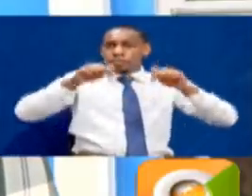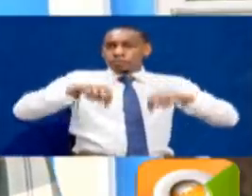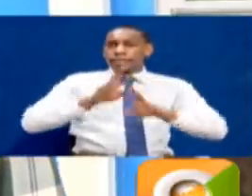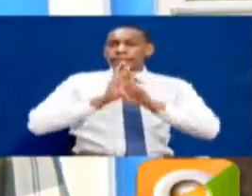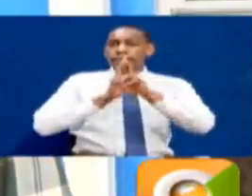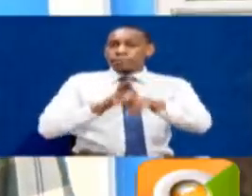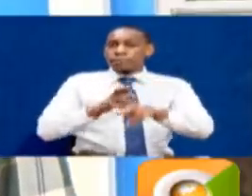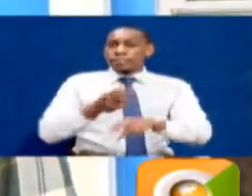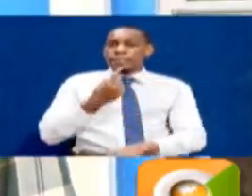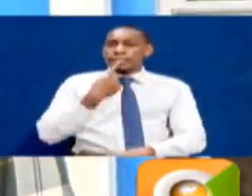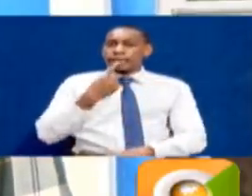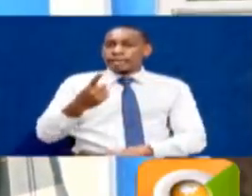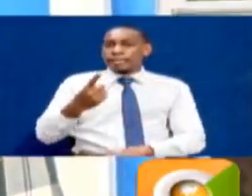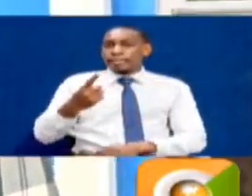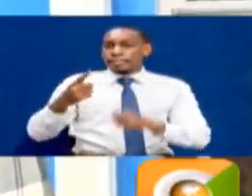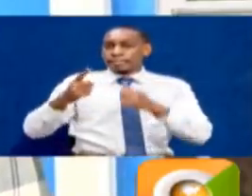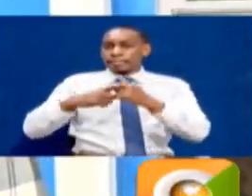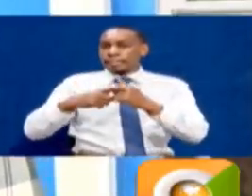are reporting